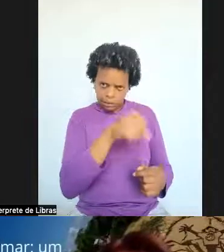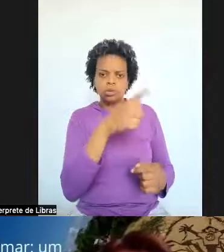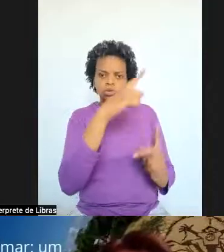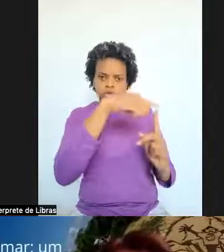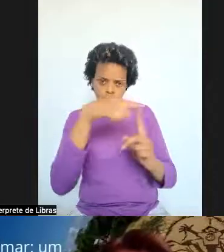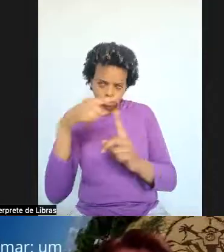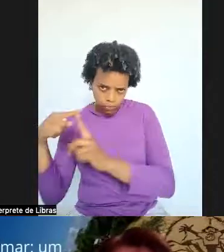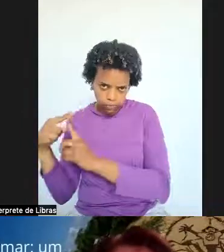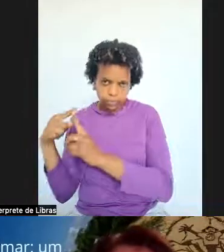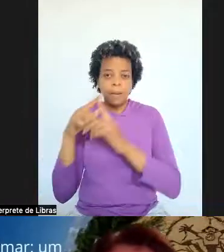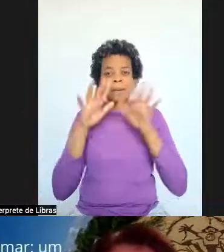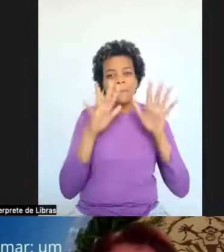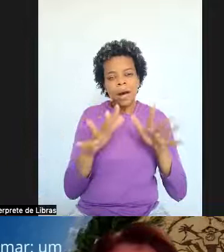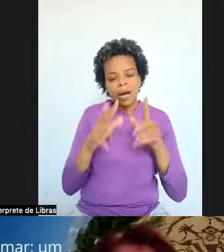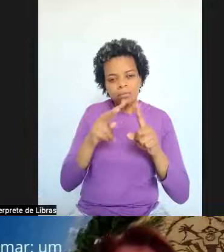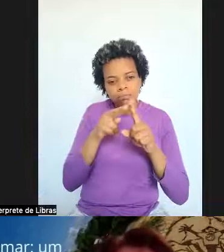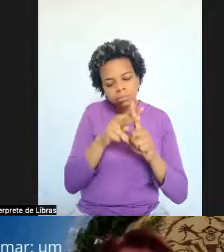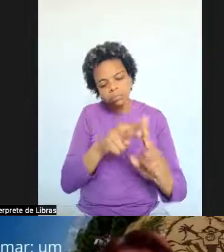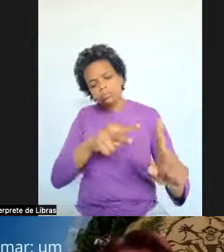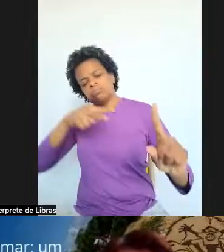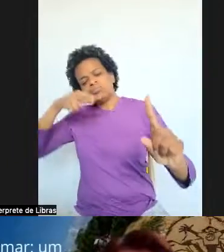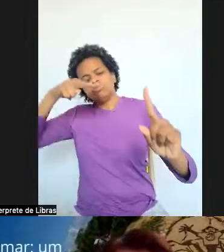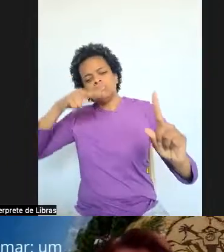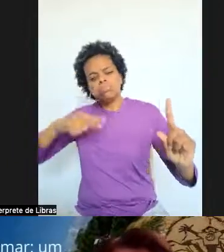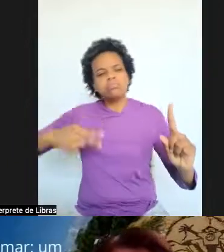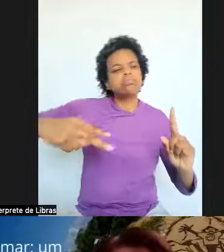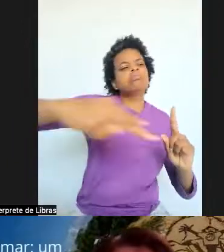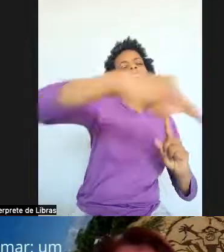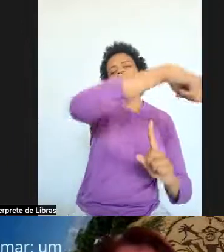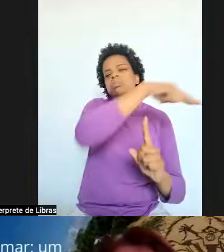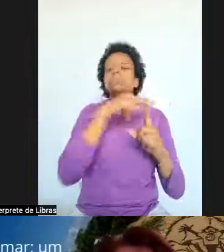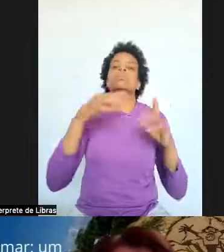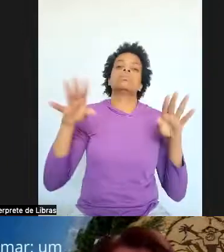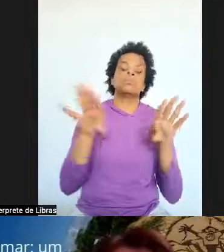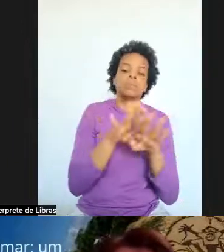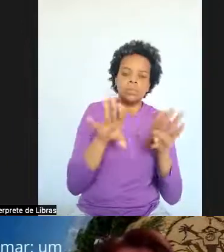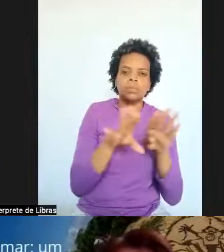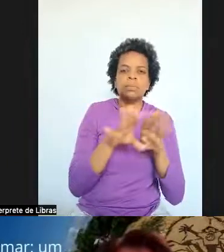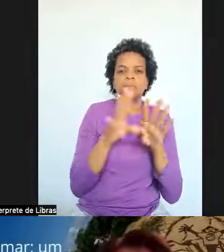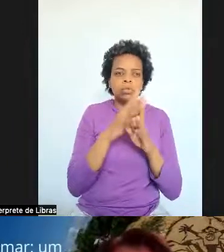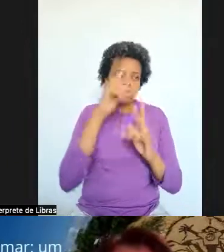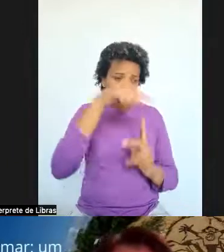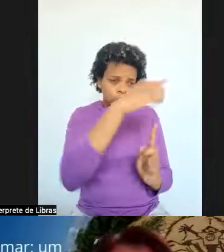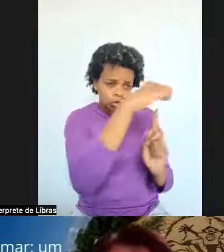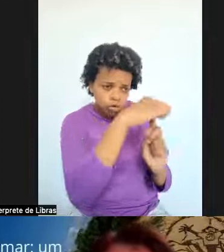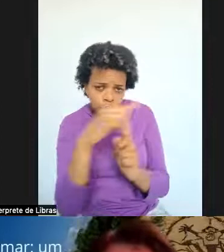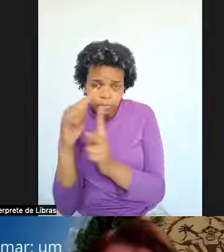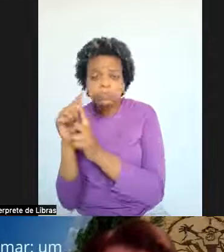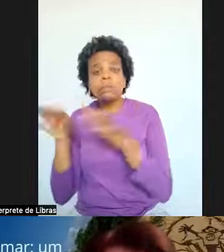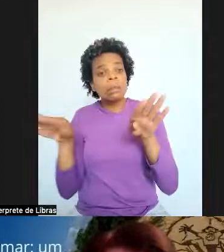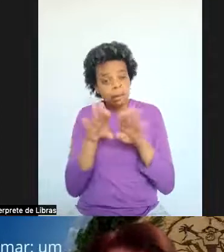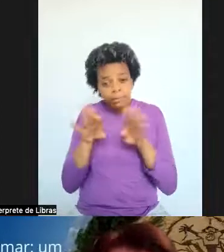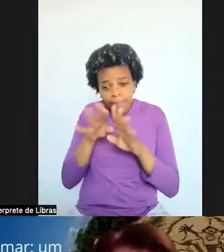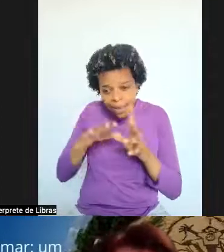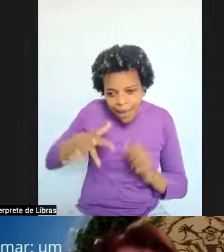Of course, we work with these, but we have a much more holistic approach encompassing not only